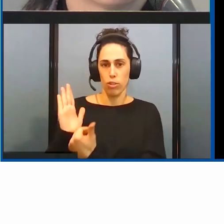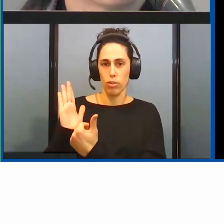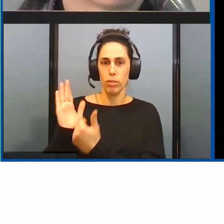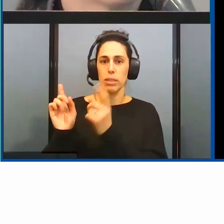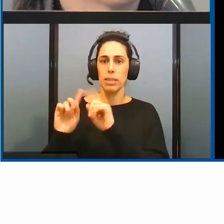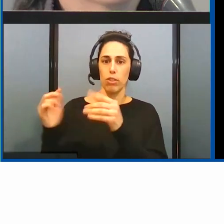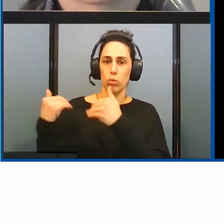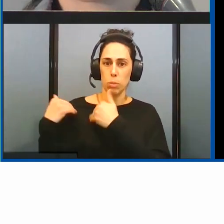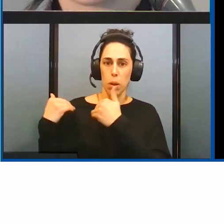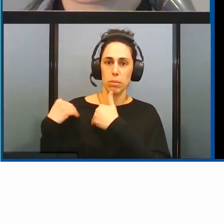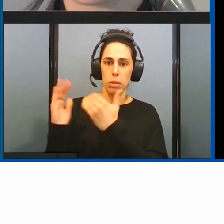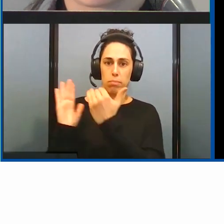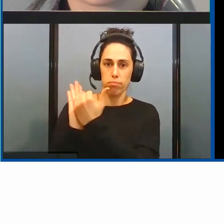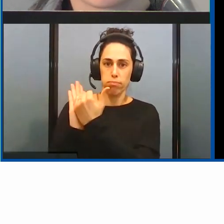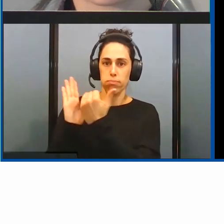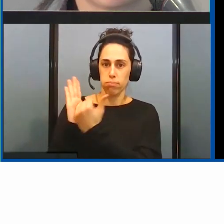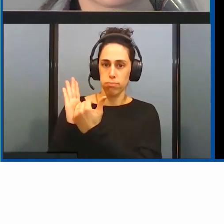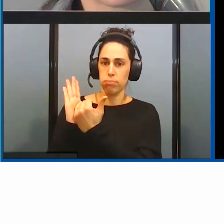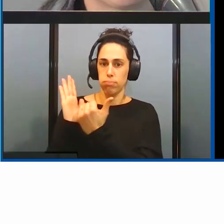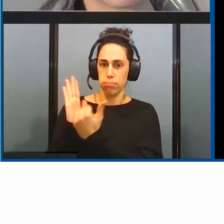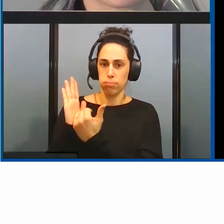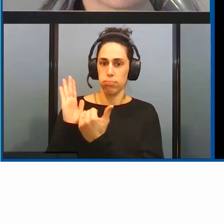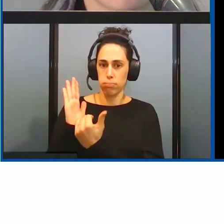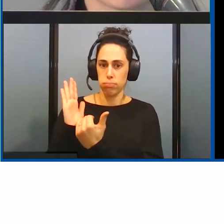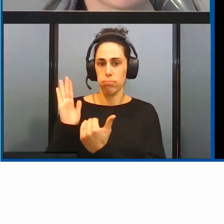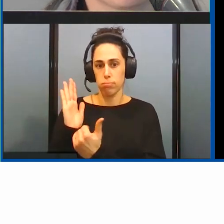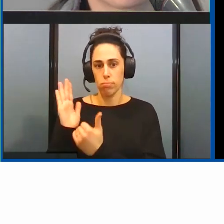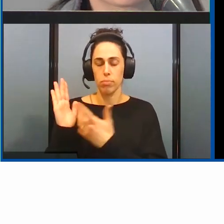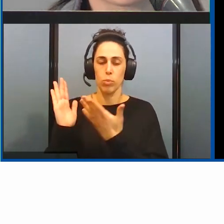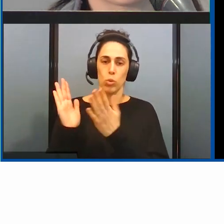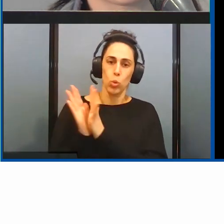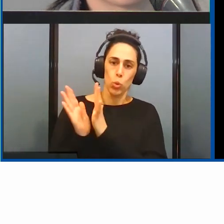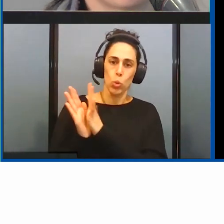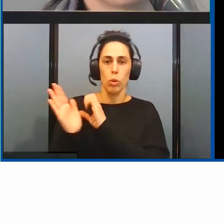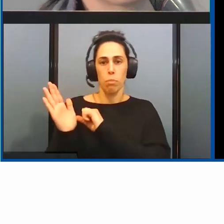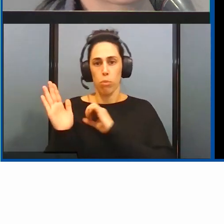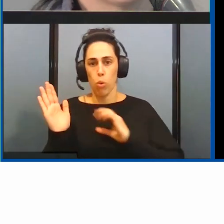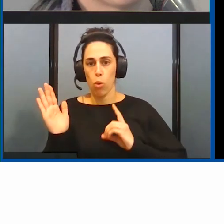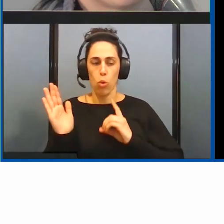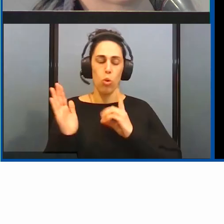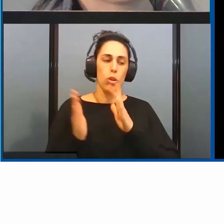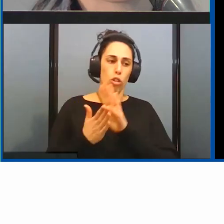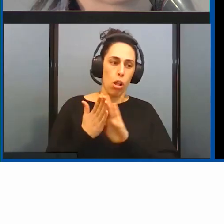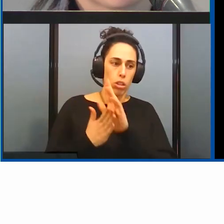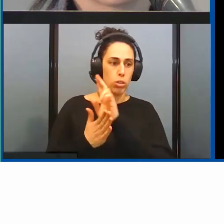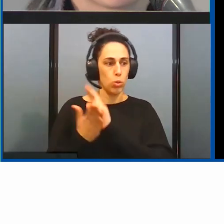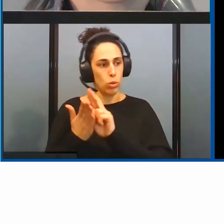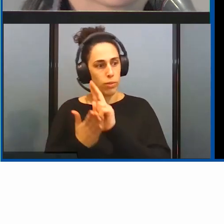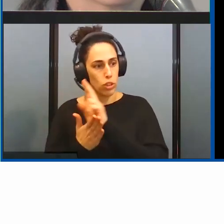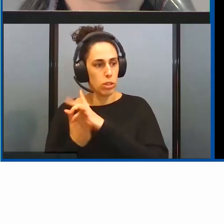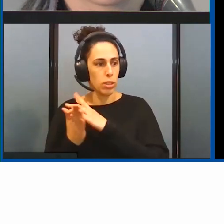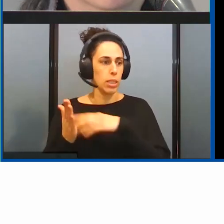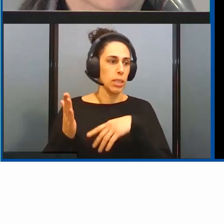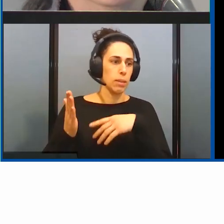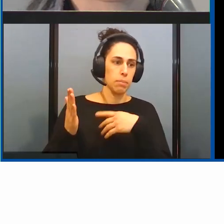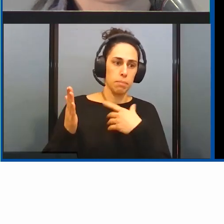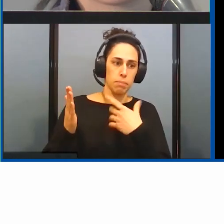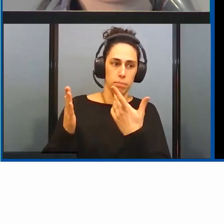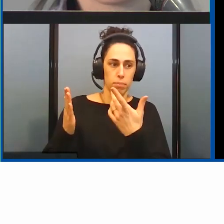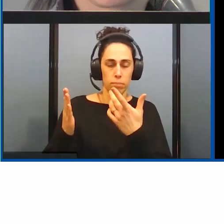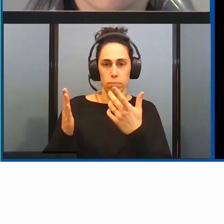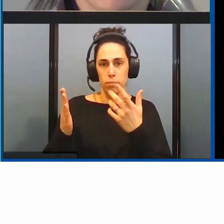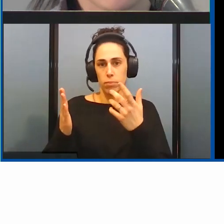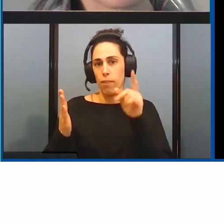facilities. In the education context, we have school boards, colleges, universities, loans, as well as health,